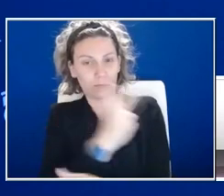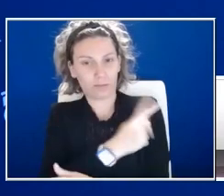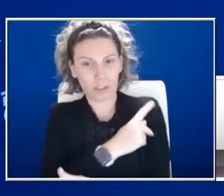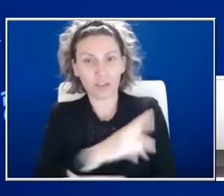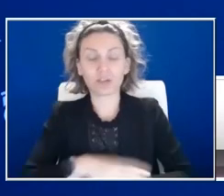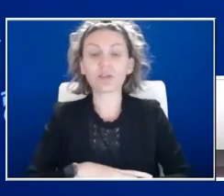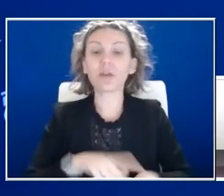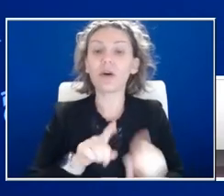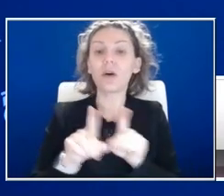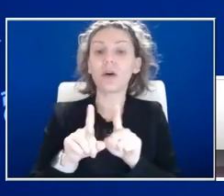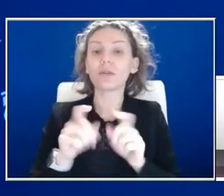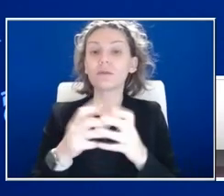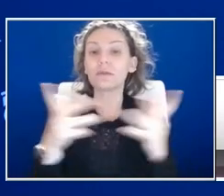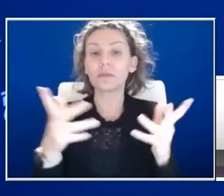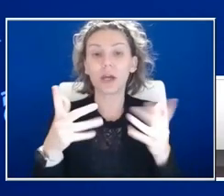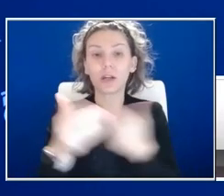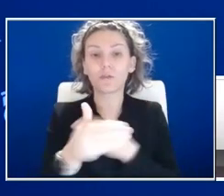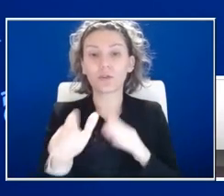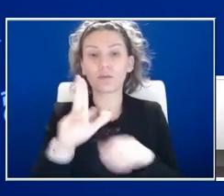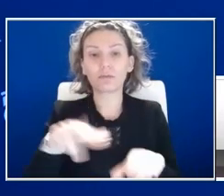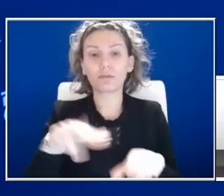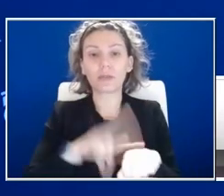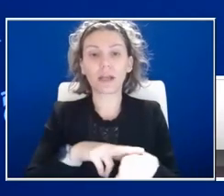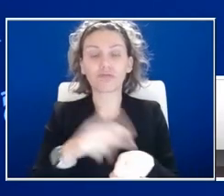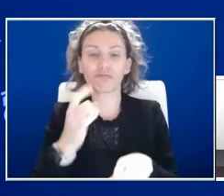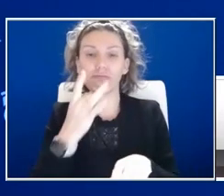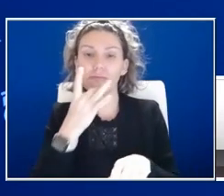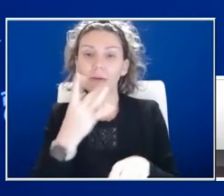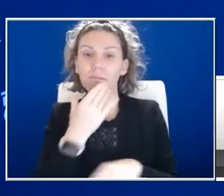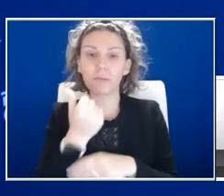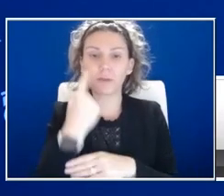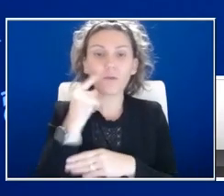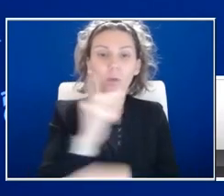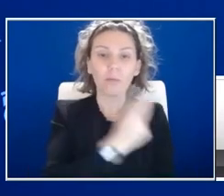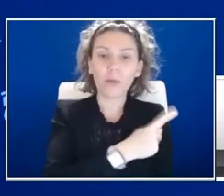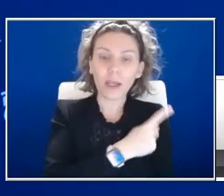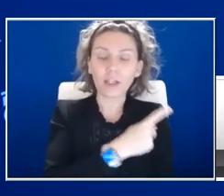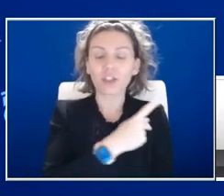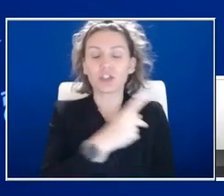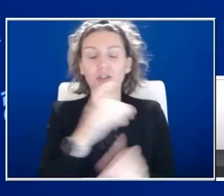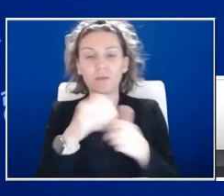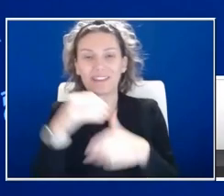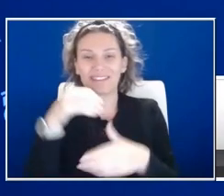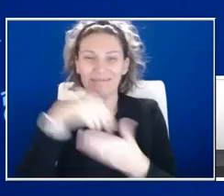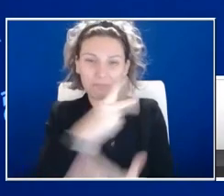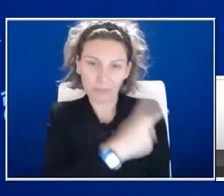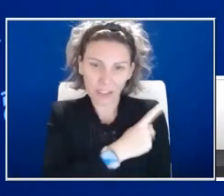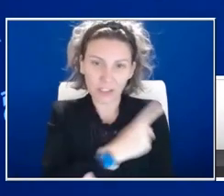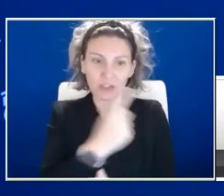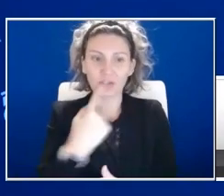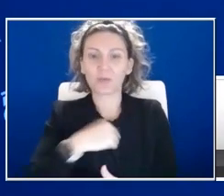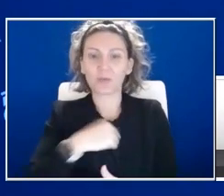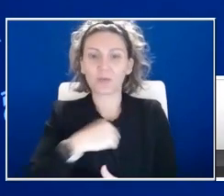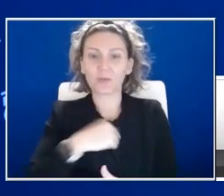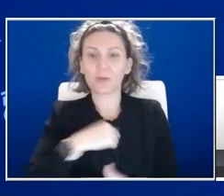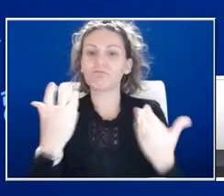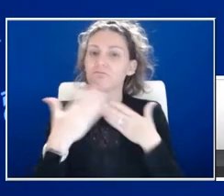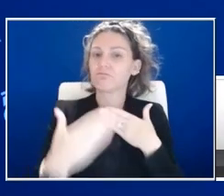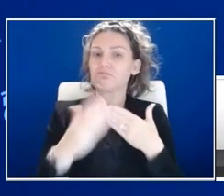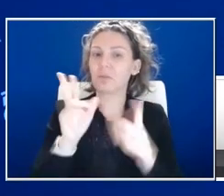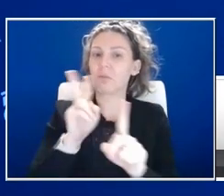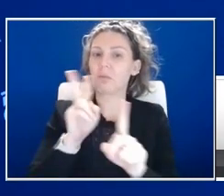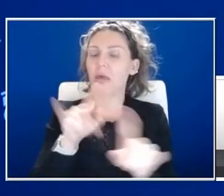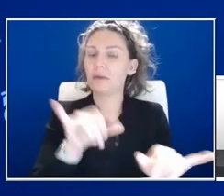are now going to have natural light, which we know is better for patients on the inpatient setting. So we decided, let's go ahead and apply the same logic to our patients in the